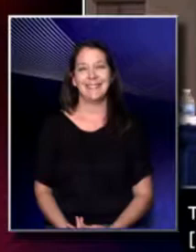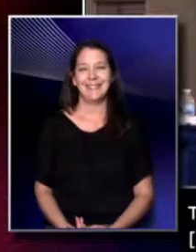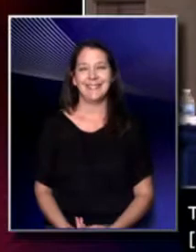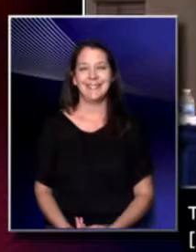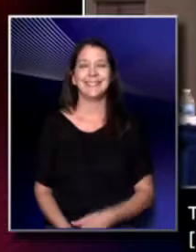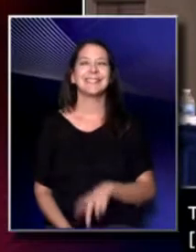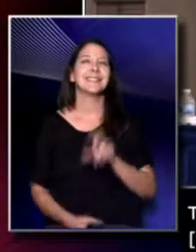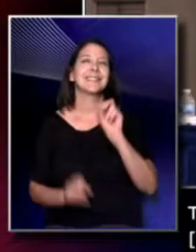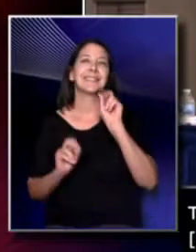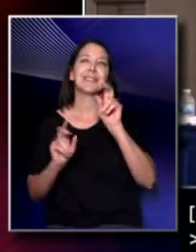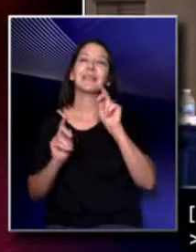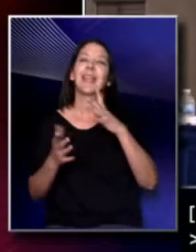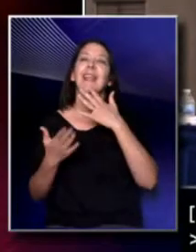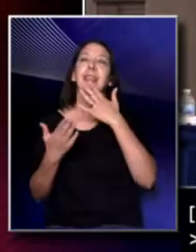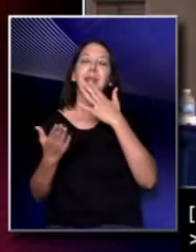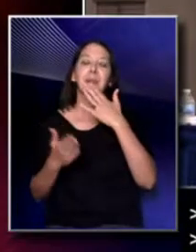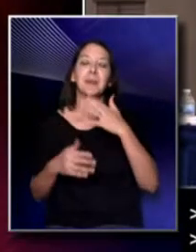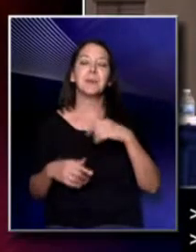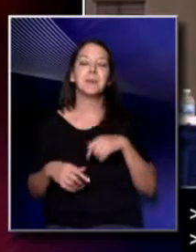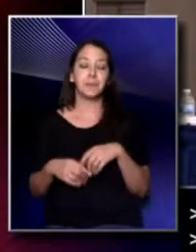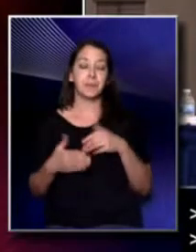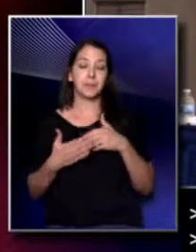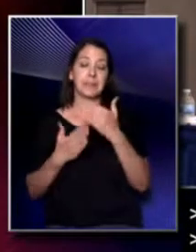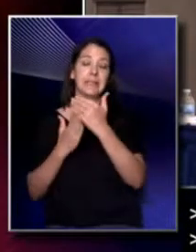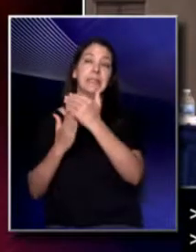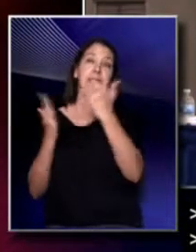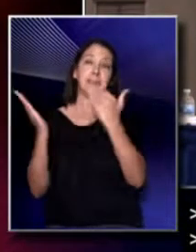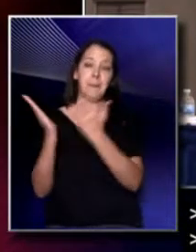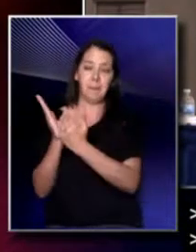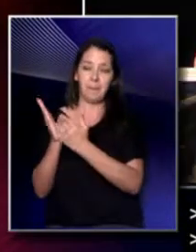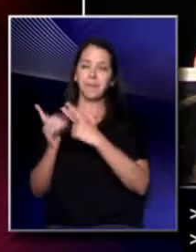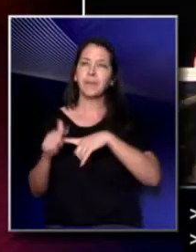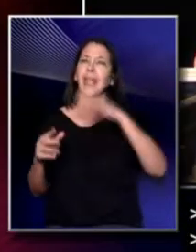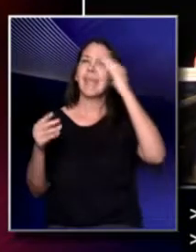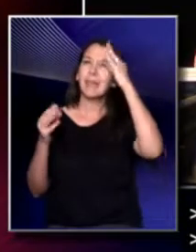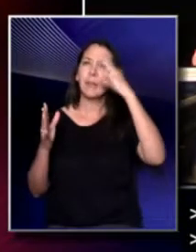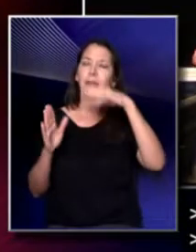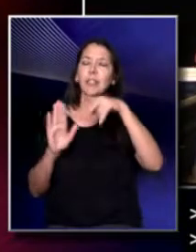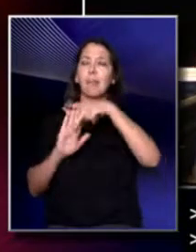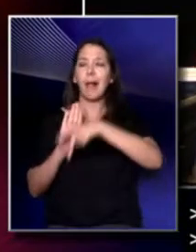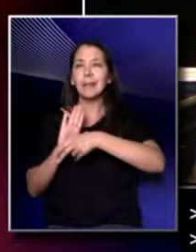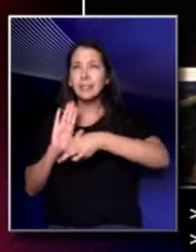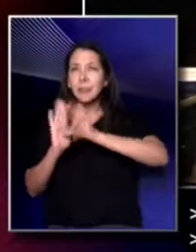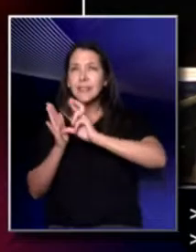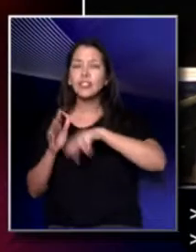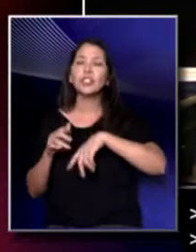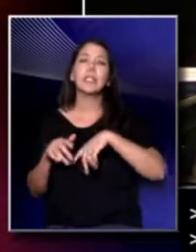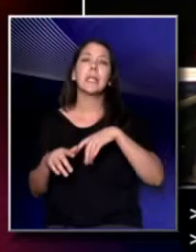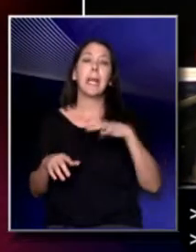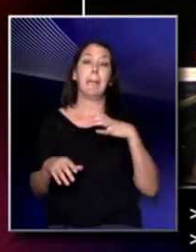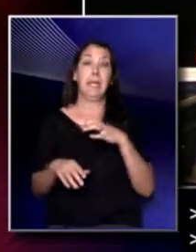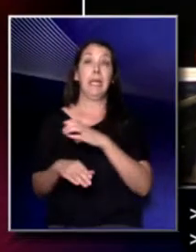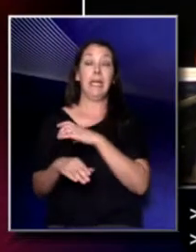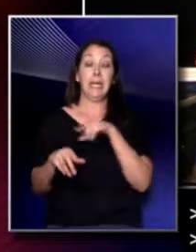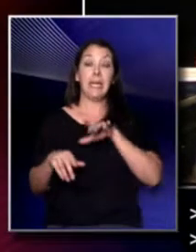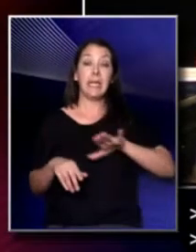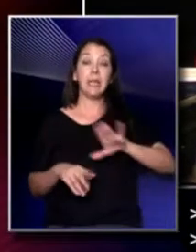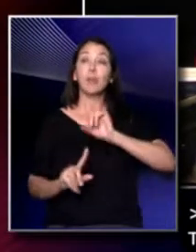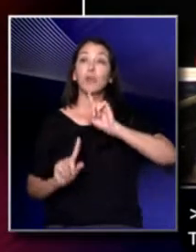Okay, thank you. Next item, information item, policy revision committee